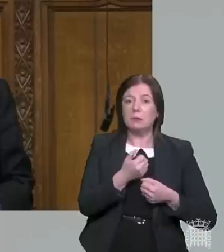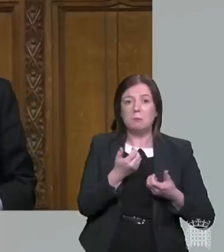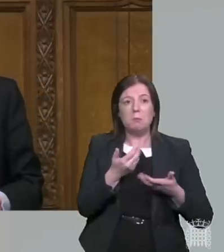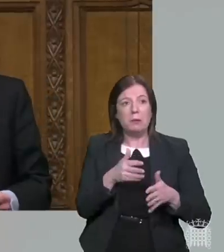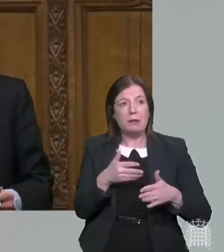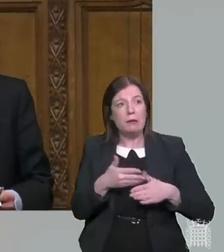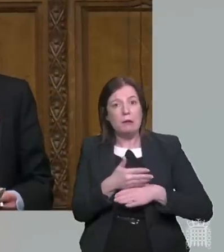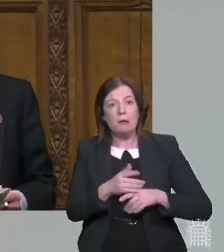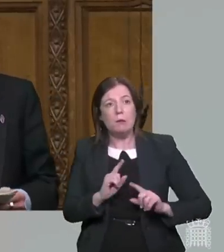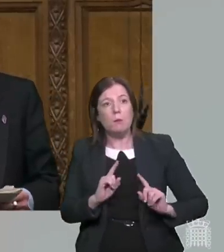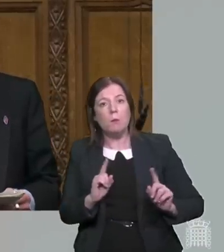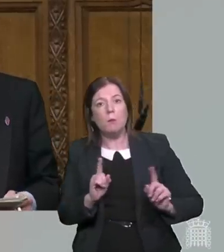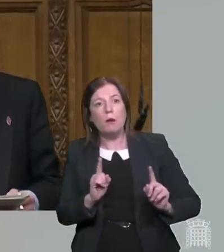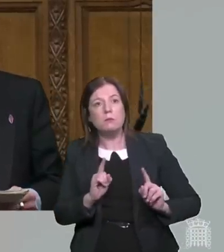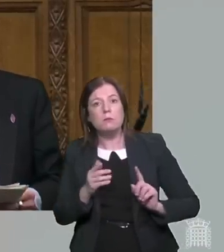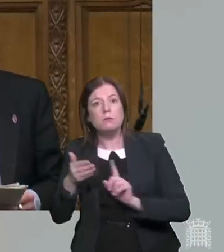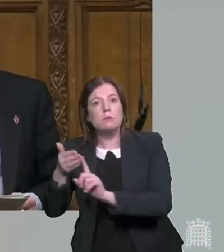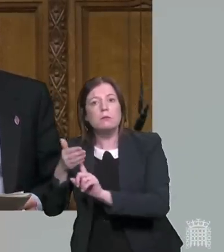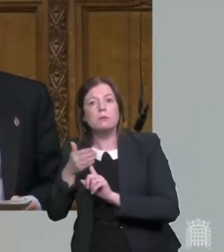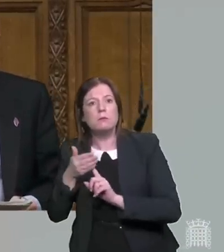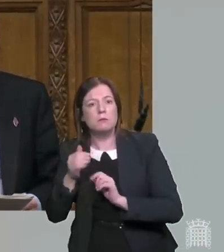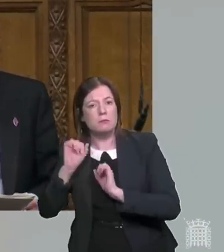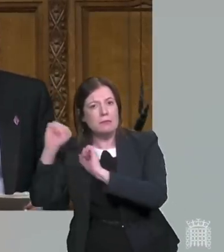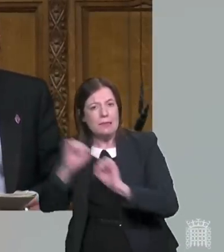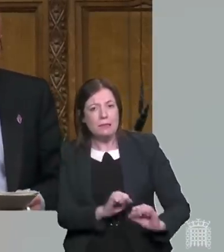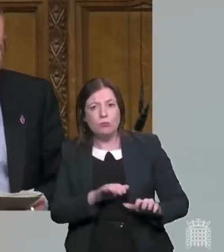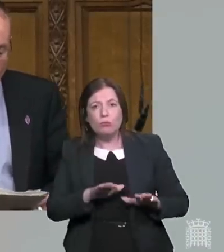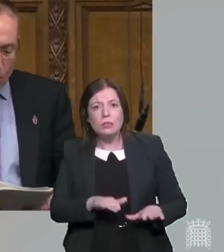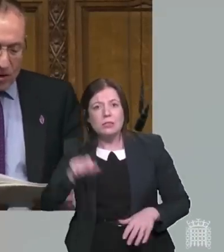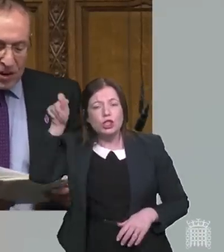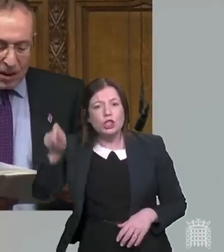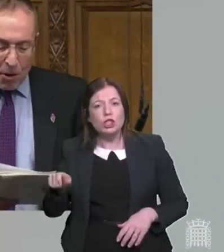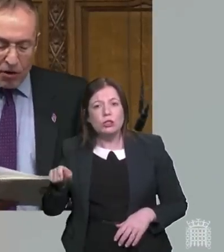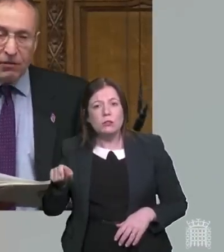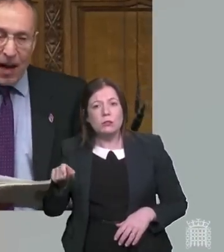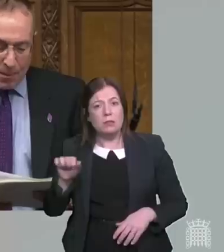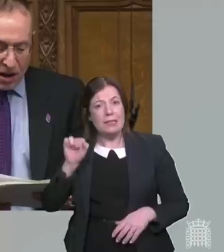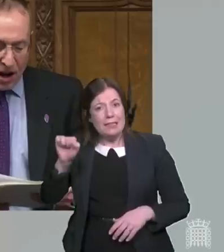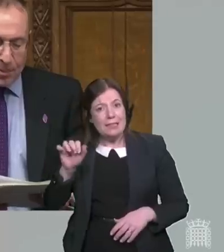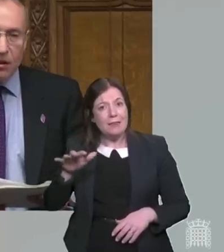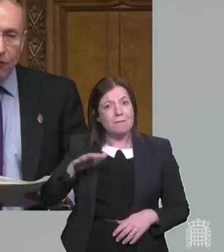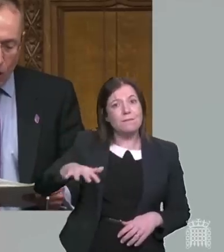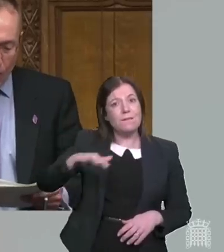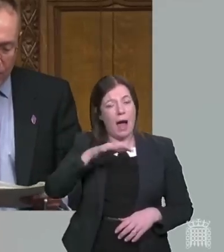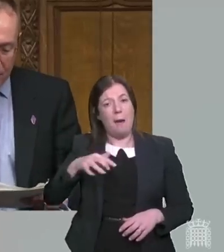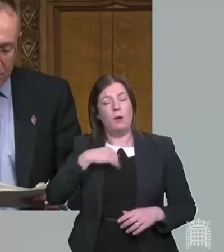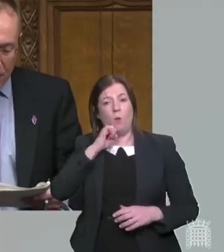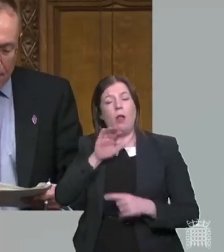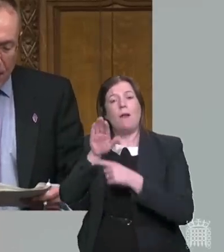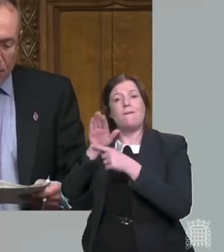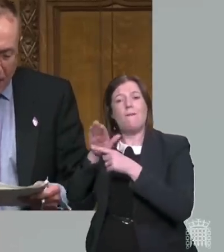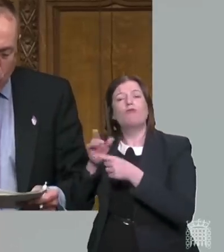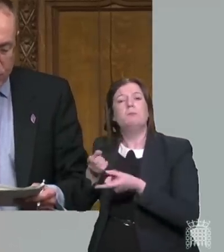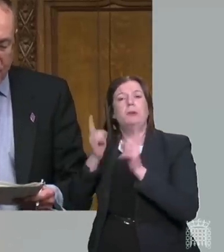to protect the life or protest the death of a British national. Tomorrow, Mr Akbari's family and I meet the Foreign Office